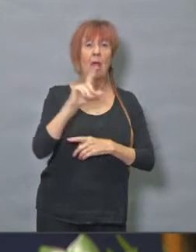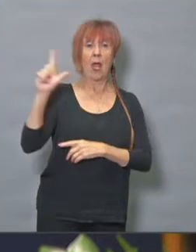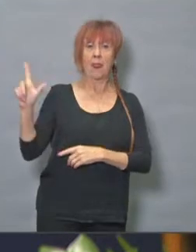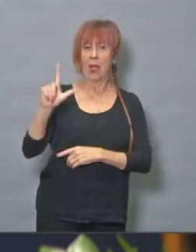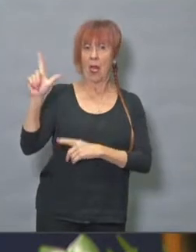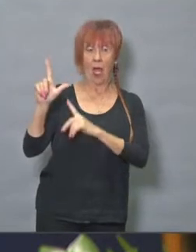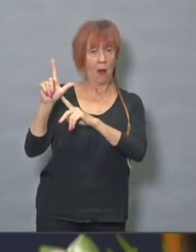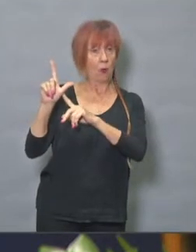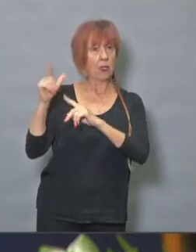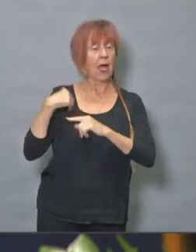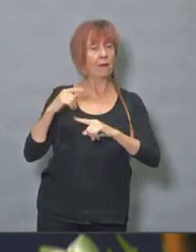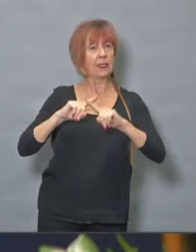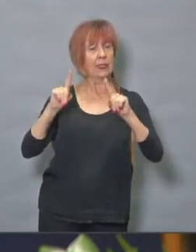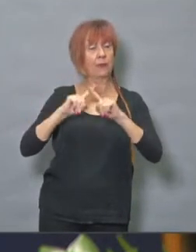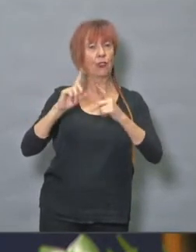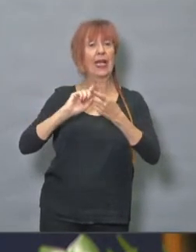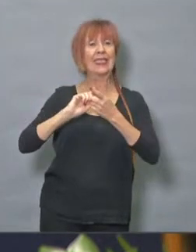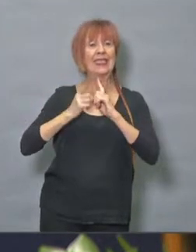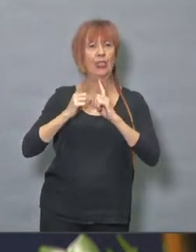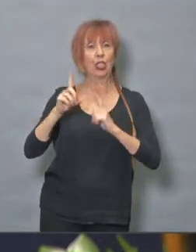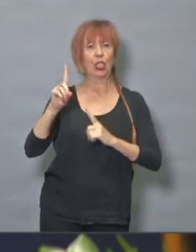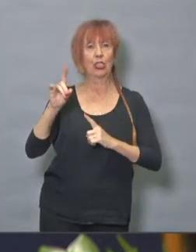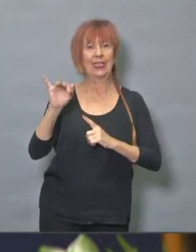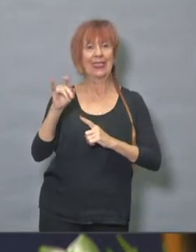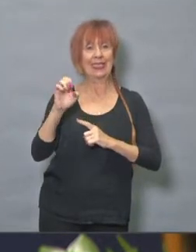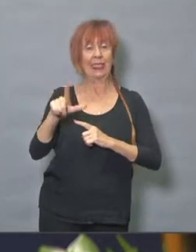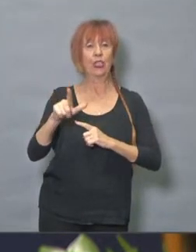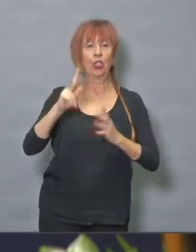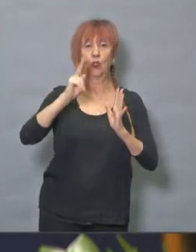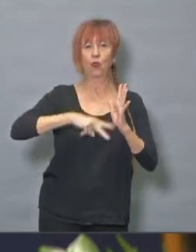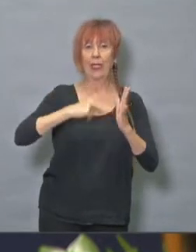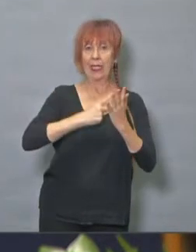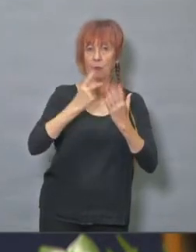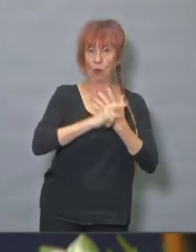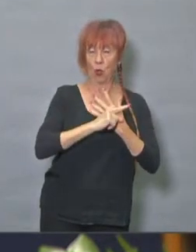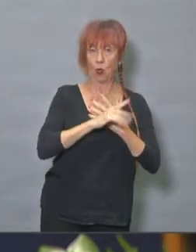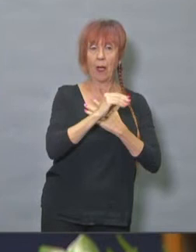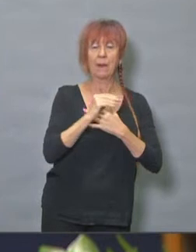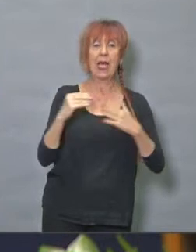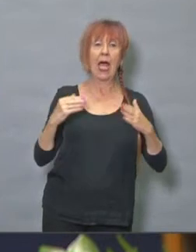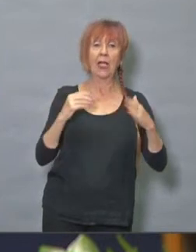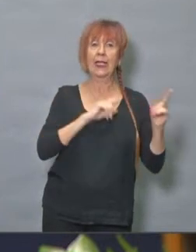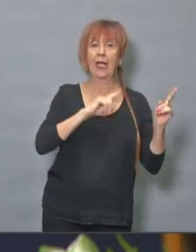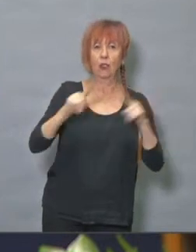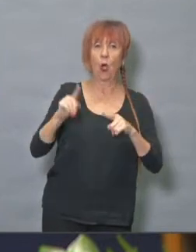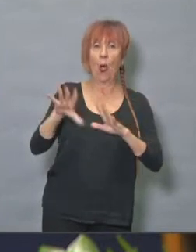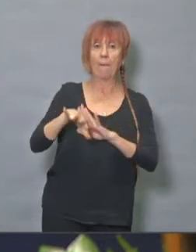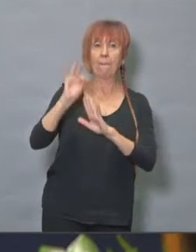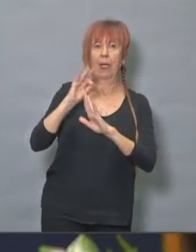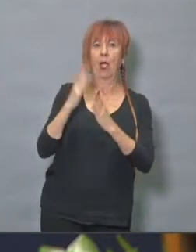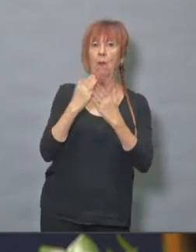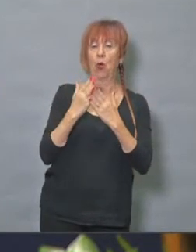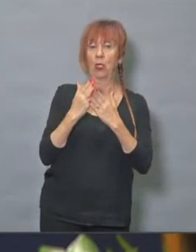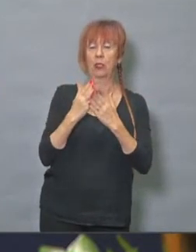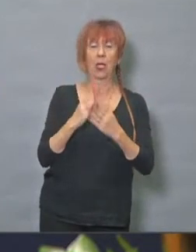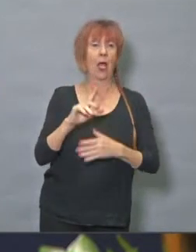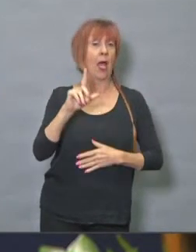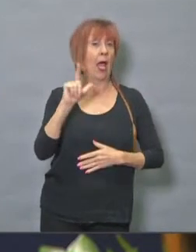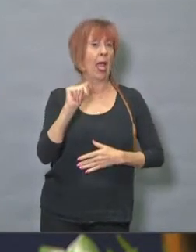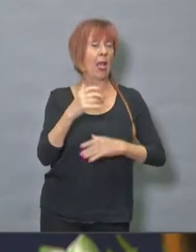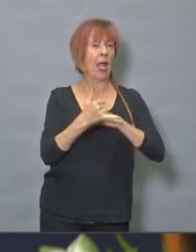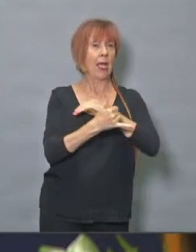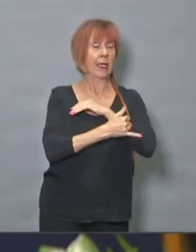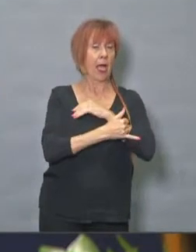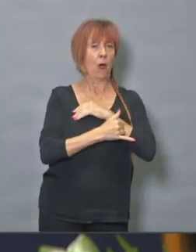through digital reading programs and curbside book pickups. The LA County's Department of Parks and Recreation offers